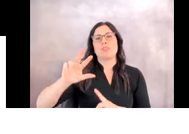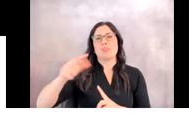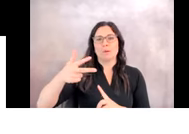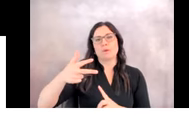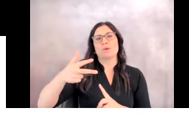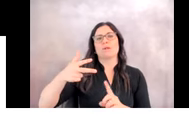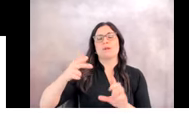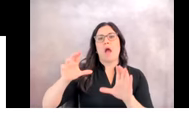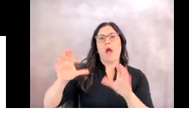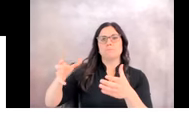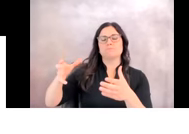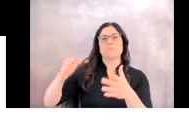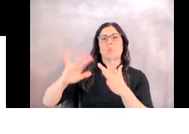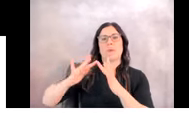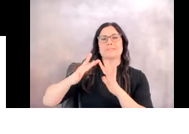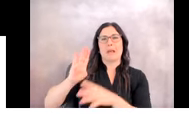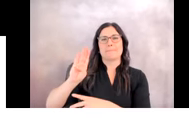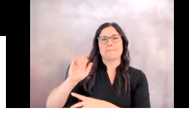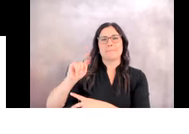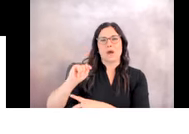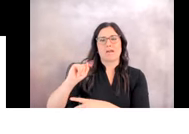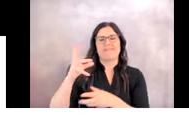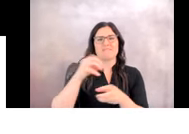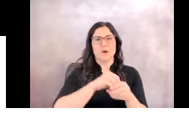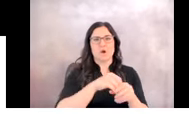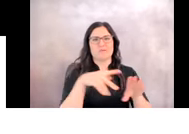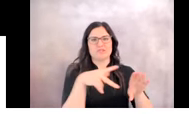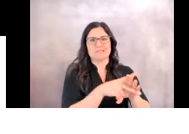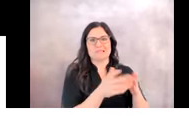websites and cheating.